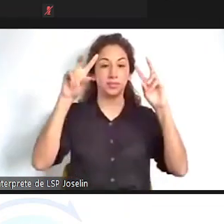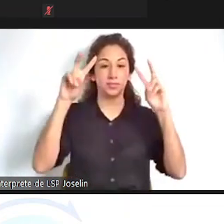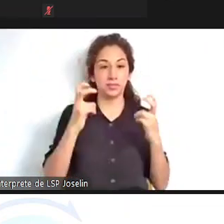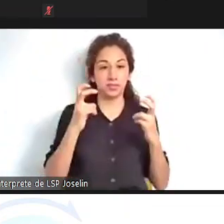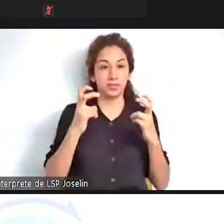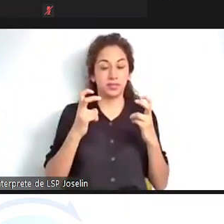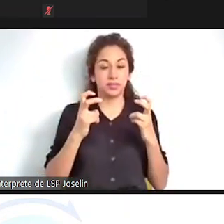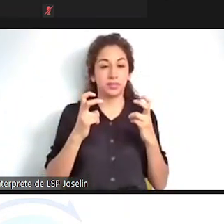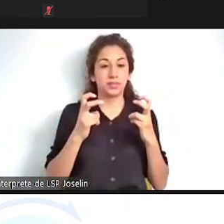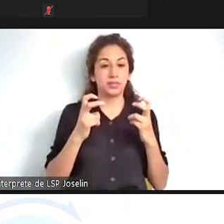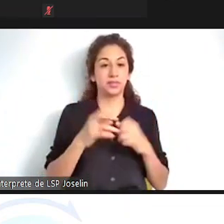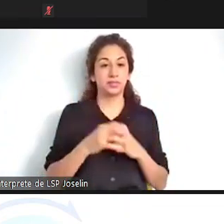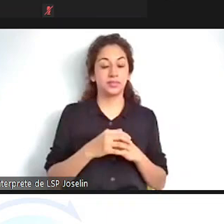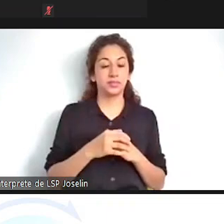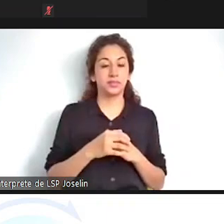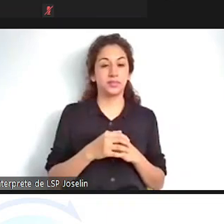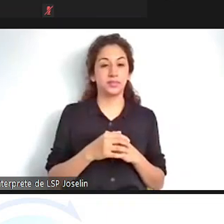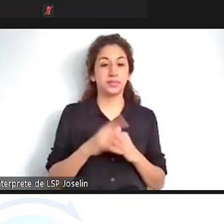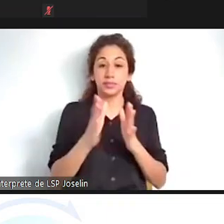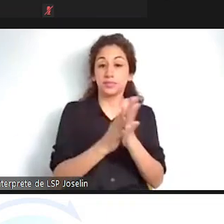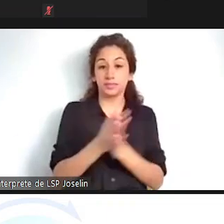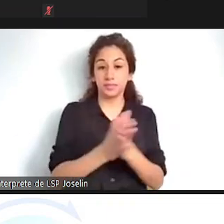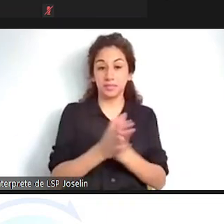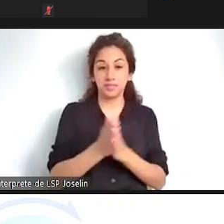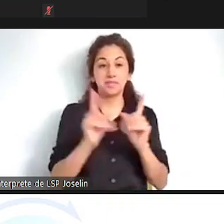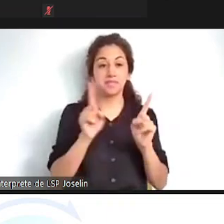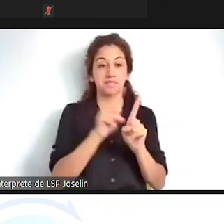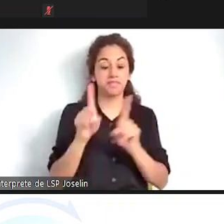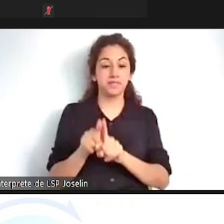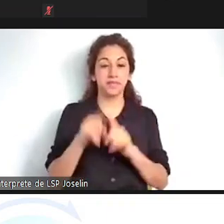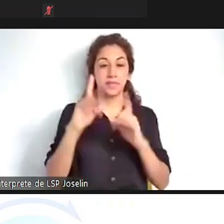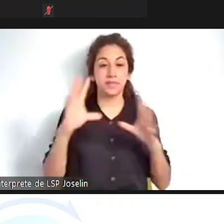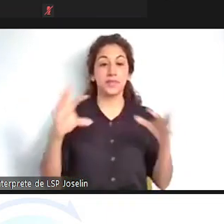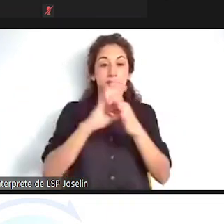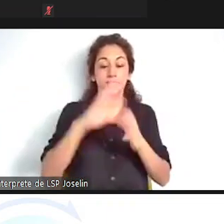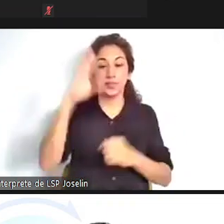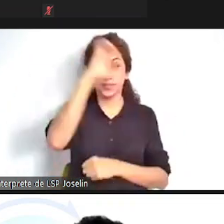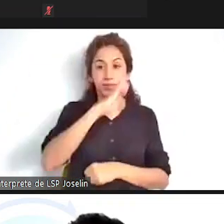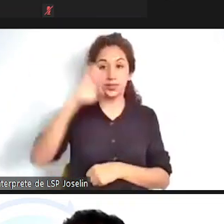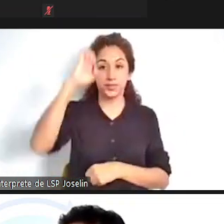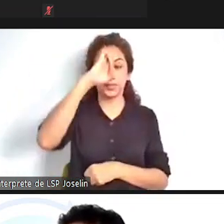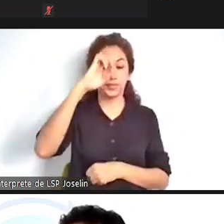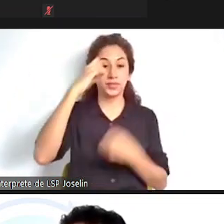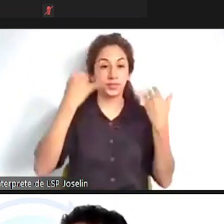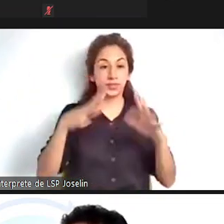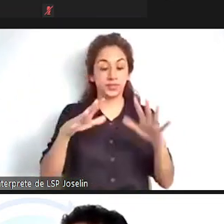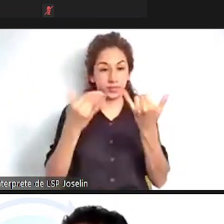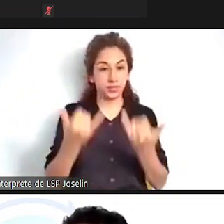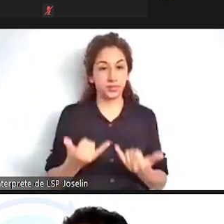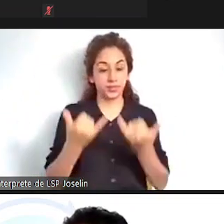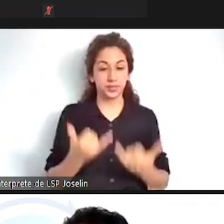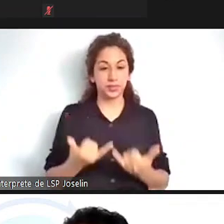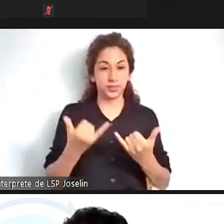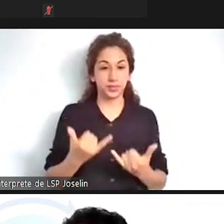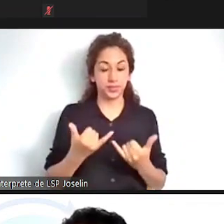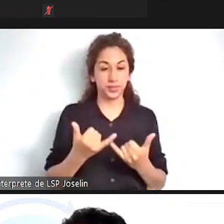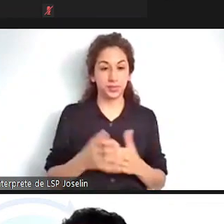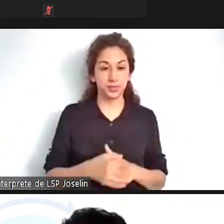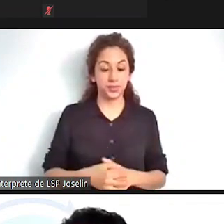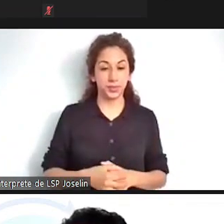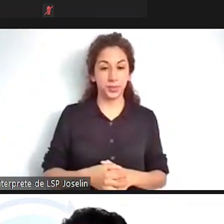a lot of due diligence that was very ambitious and the european union